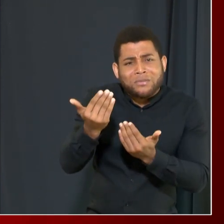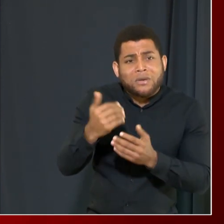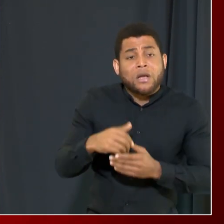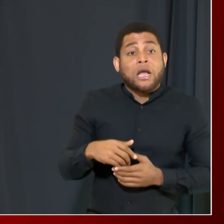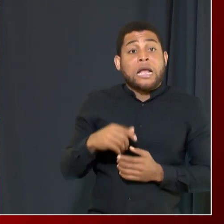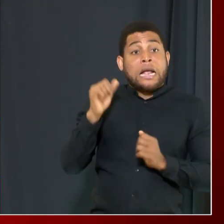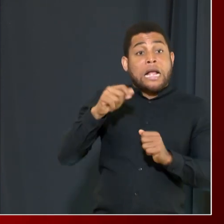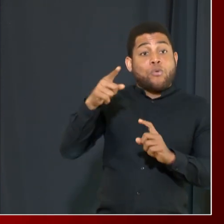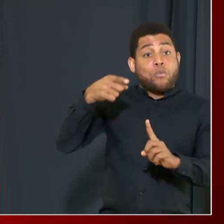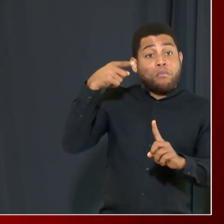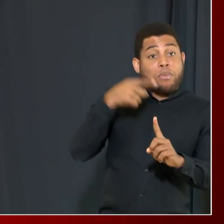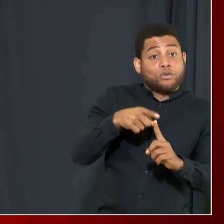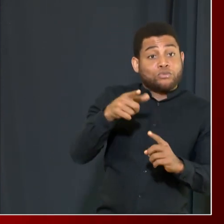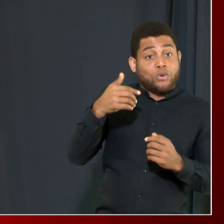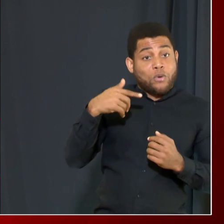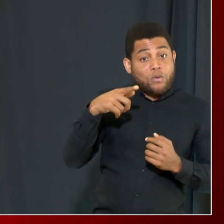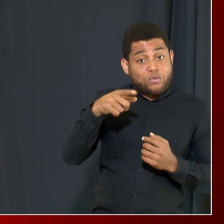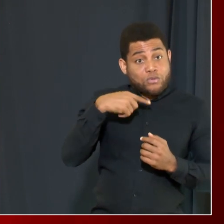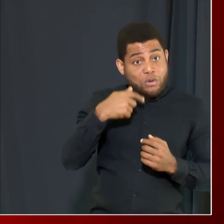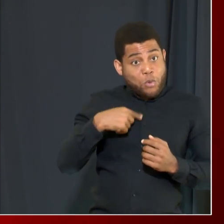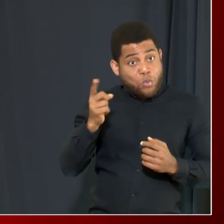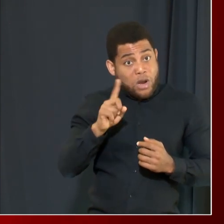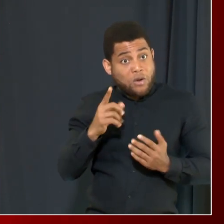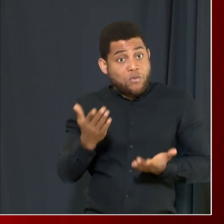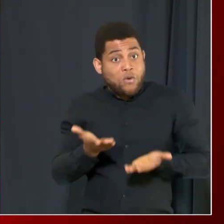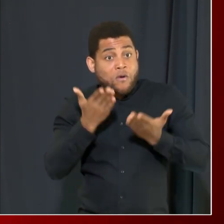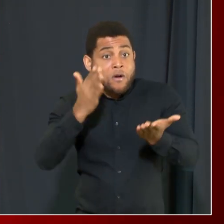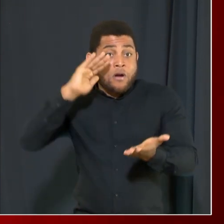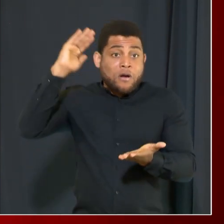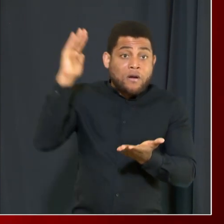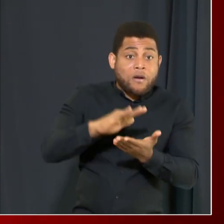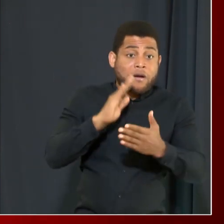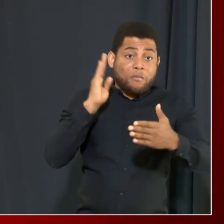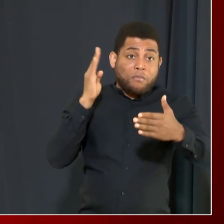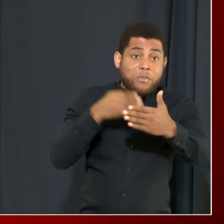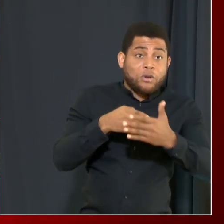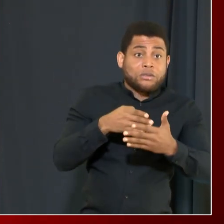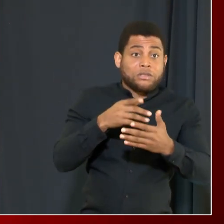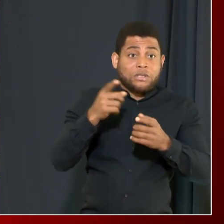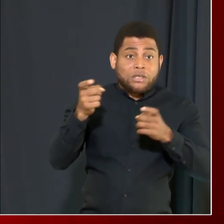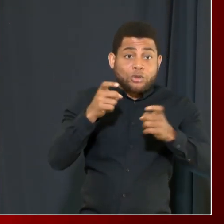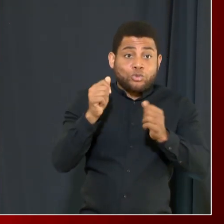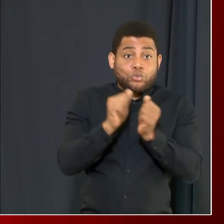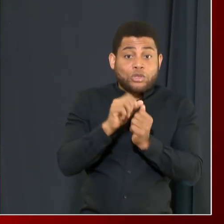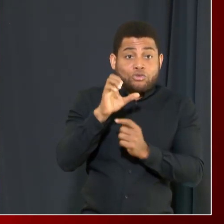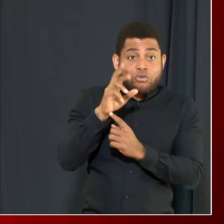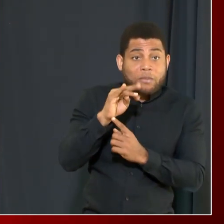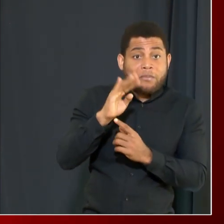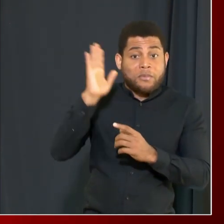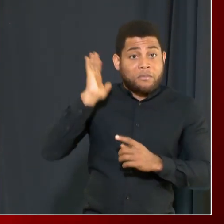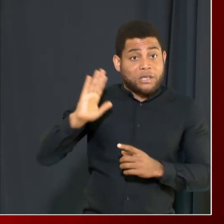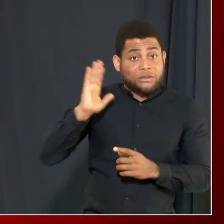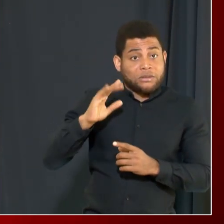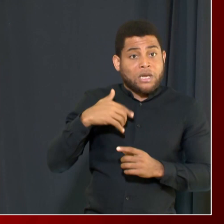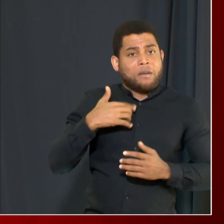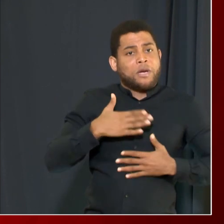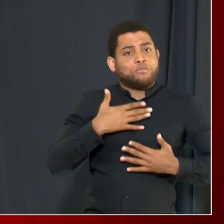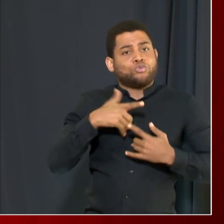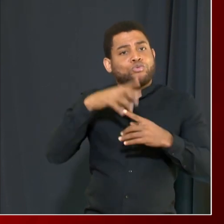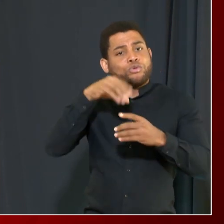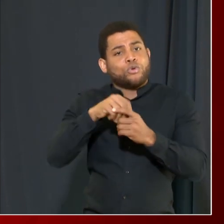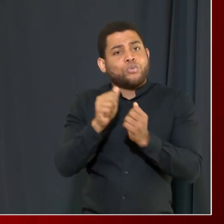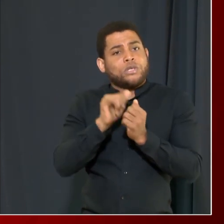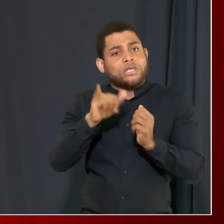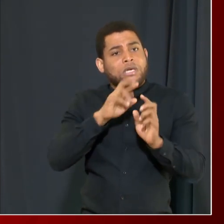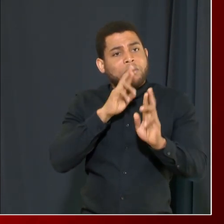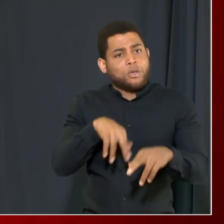us where you've raised lower prosecutions as an issue dealing with crime in the past, we will gladly include that in our reporting. Oh, you